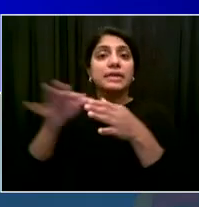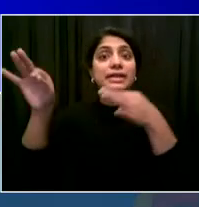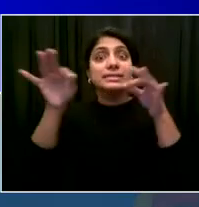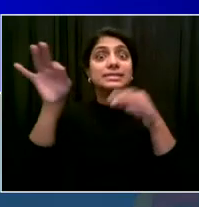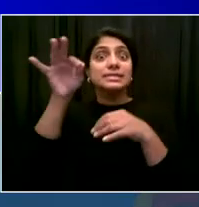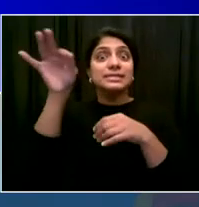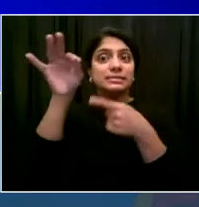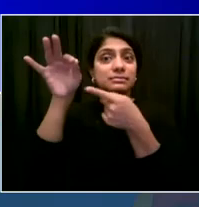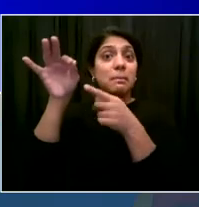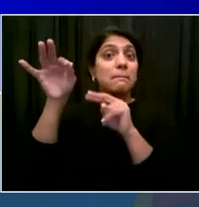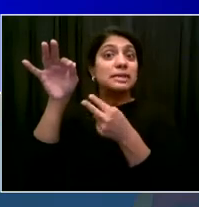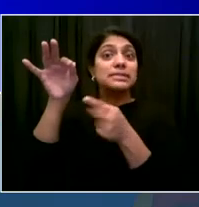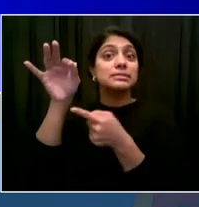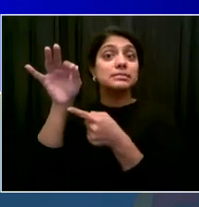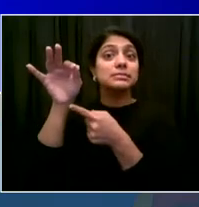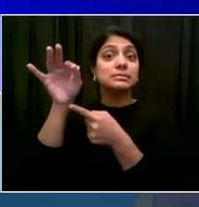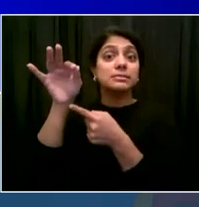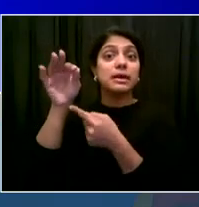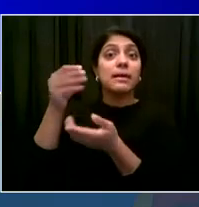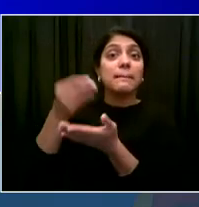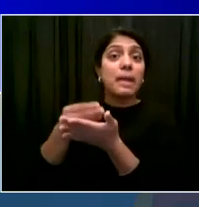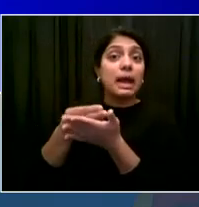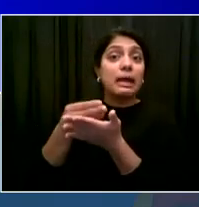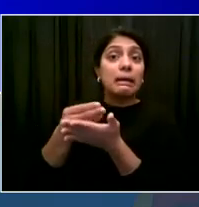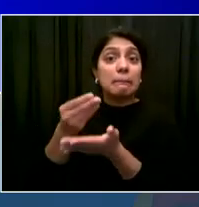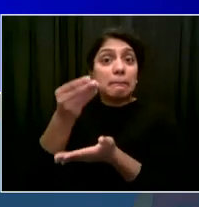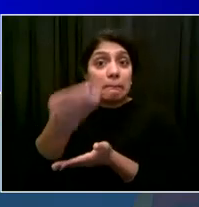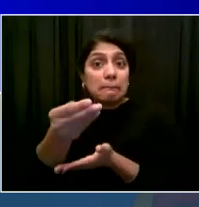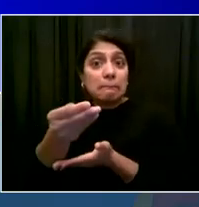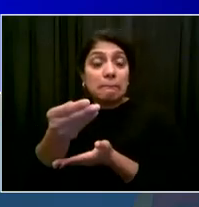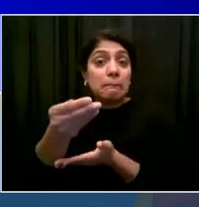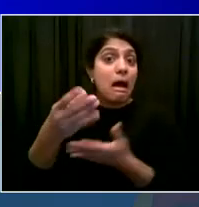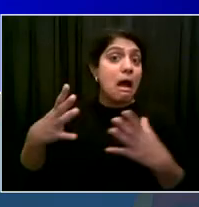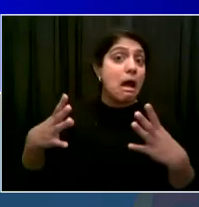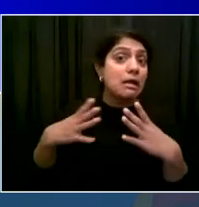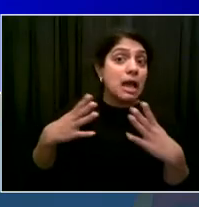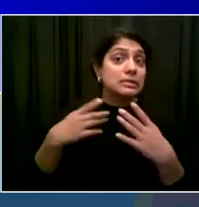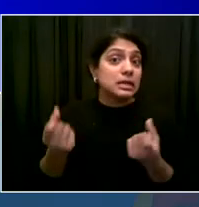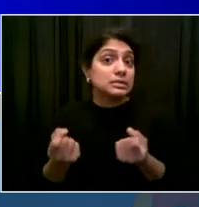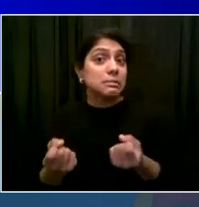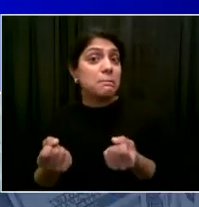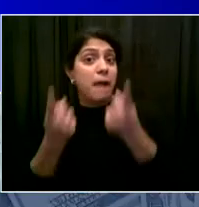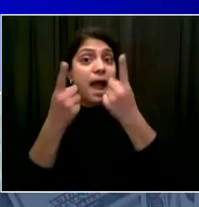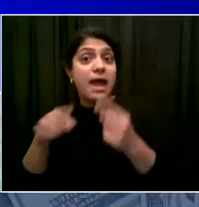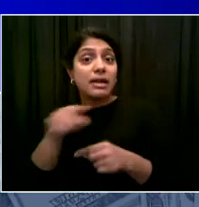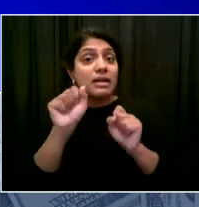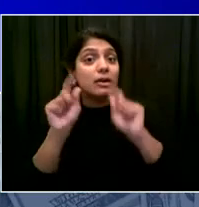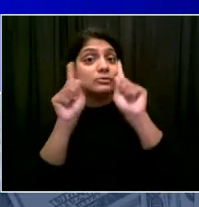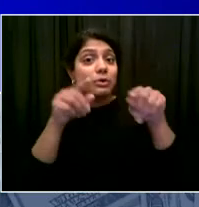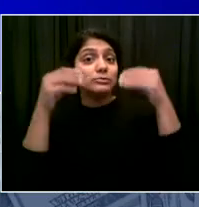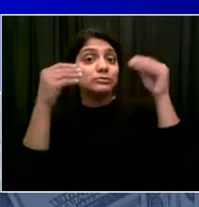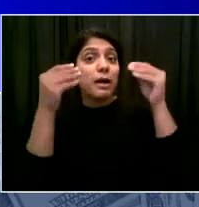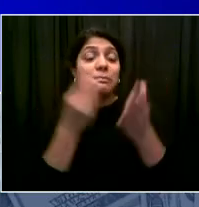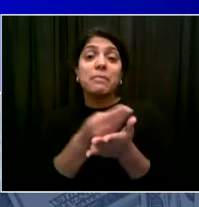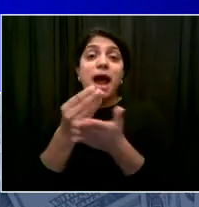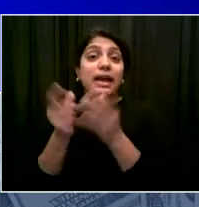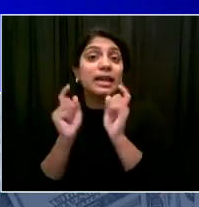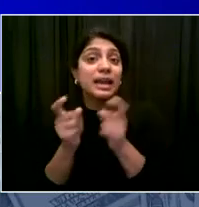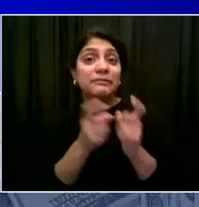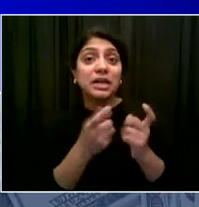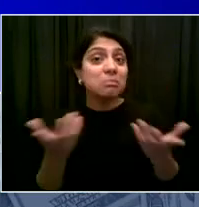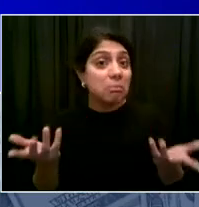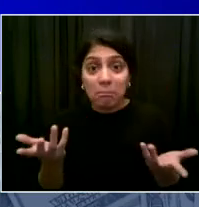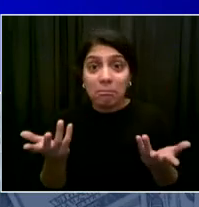it would be nice to have a little extra cash. So as of today, we're announcing a $100 incentive for everyone who goes out and gets